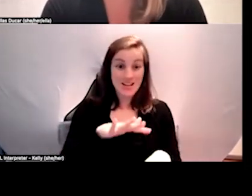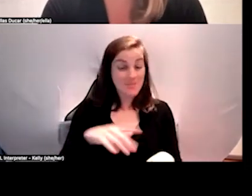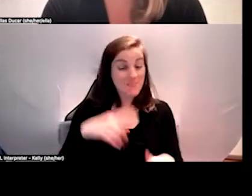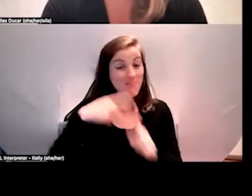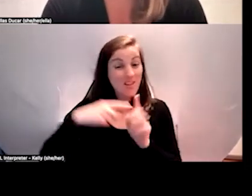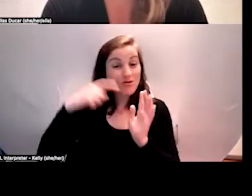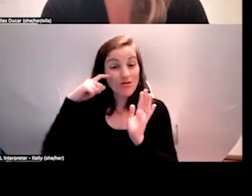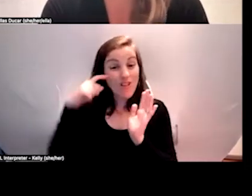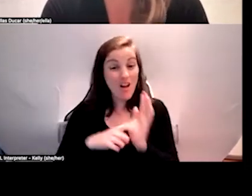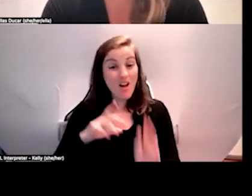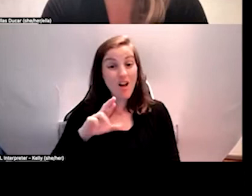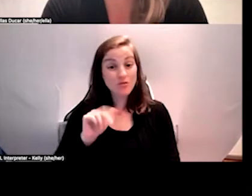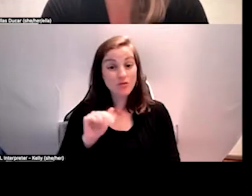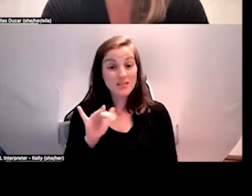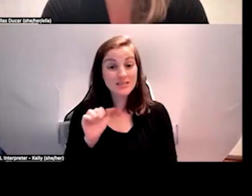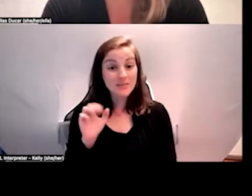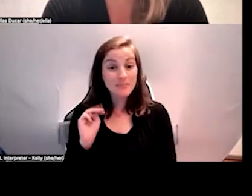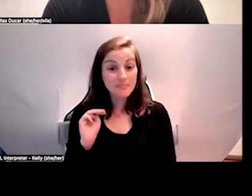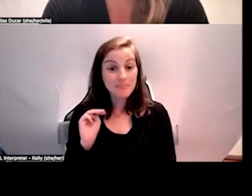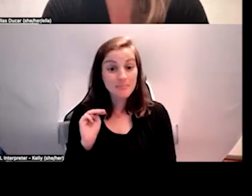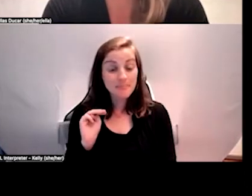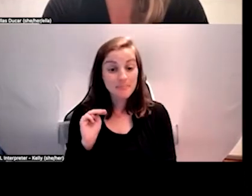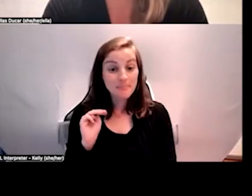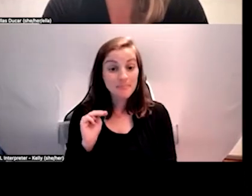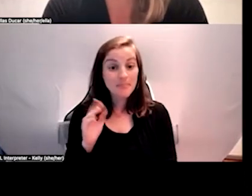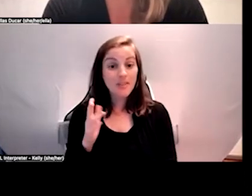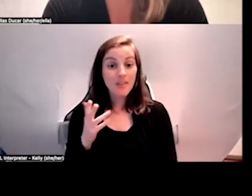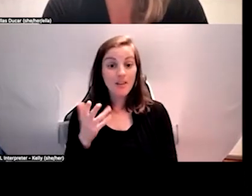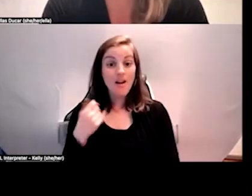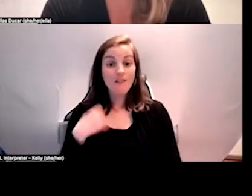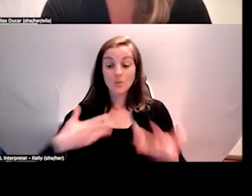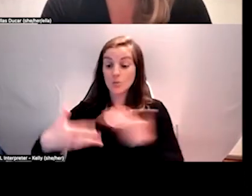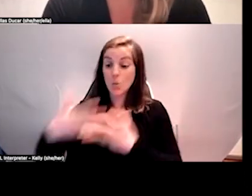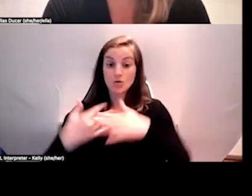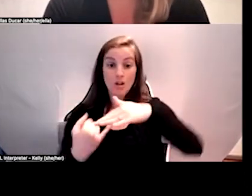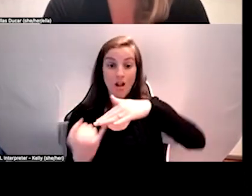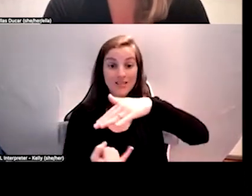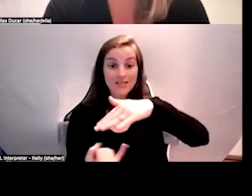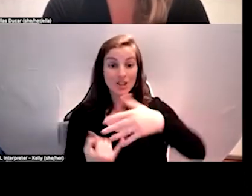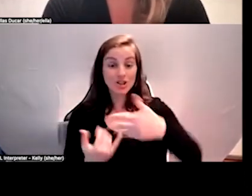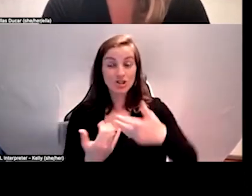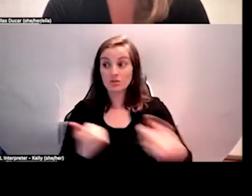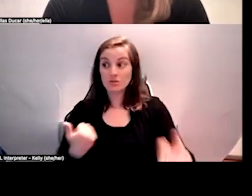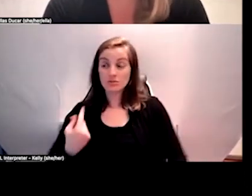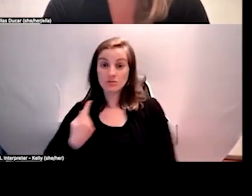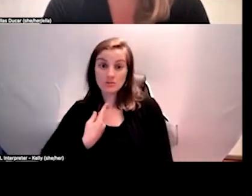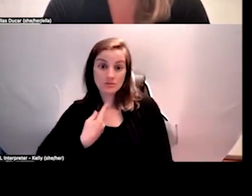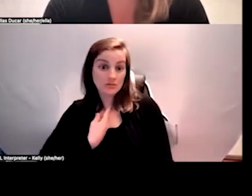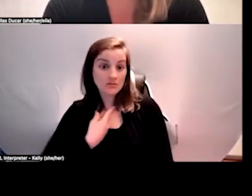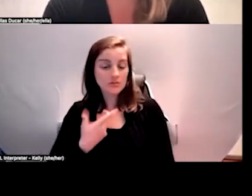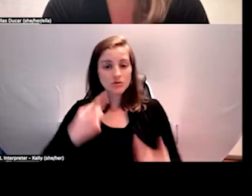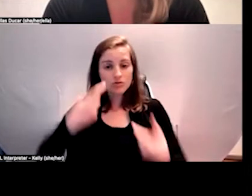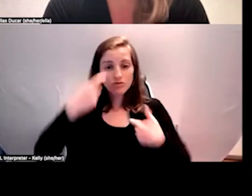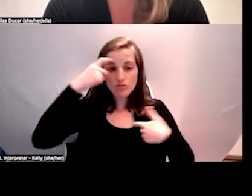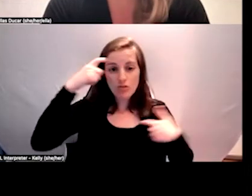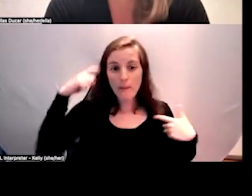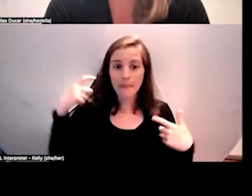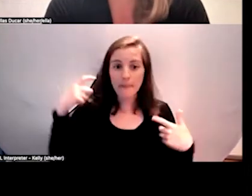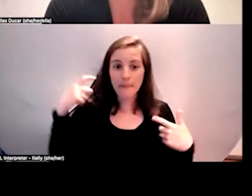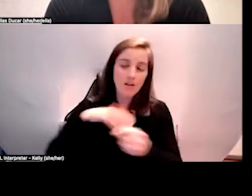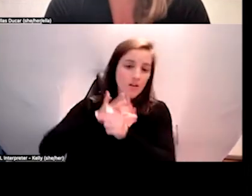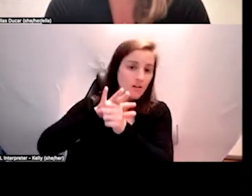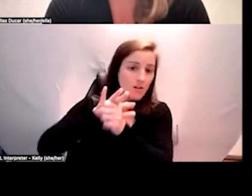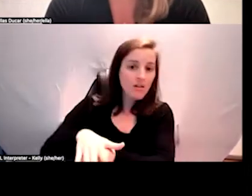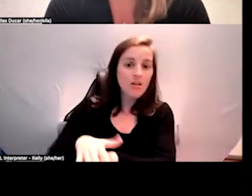of social isolation, of trauma, of discrimination, of inequities, inequalities, of poverty,